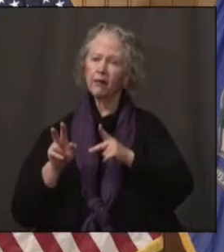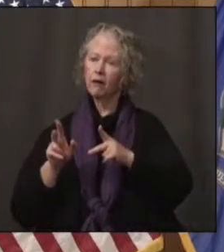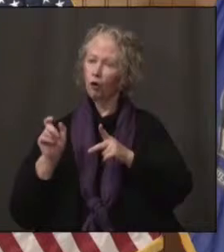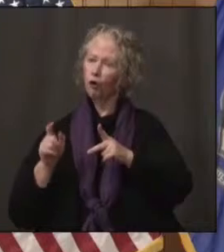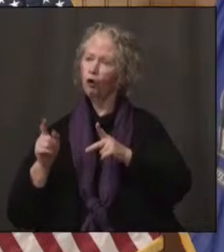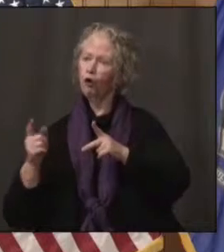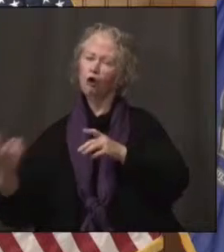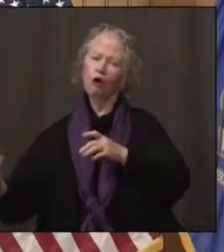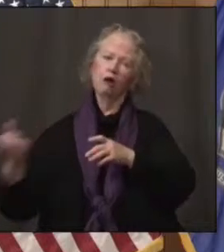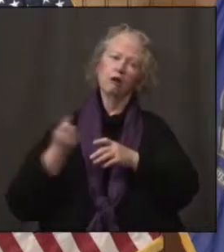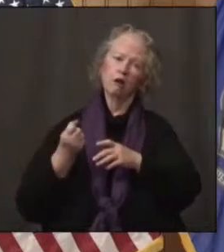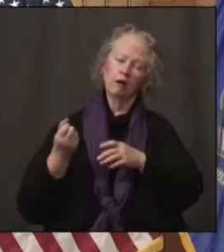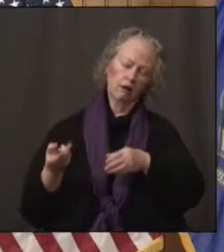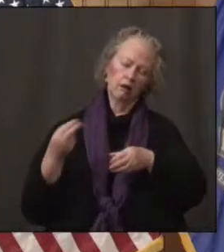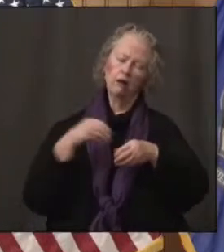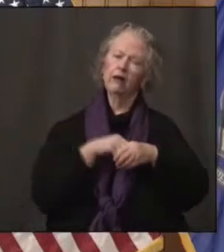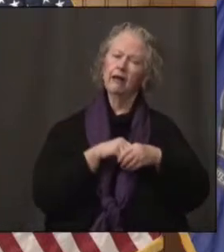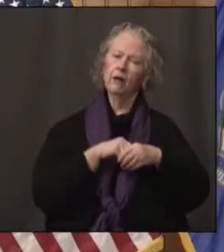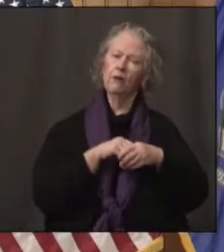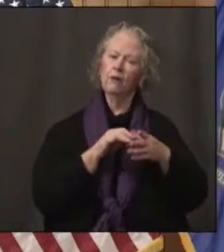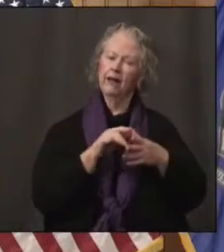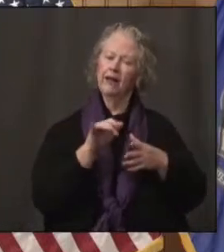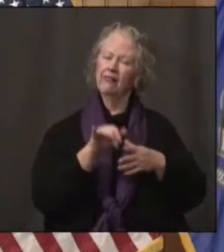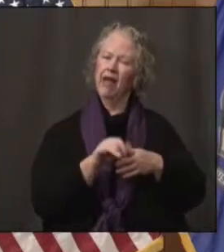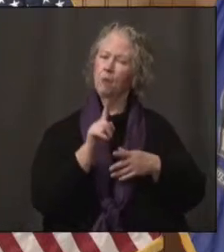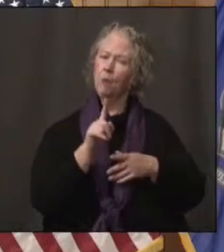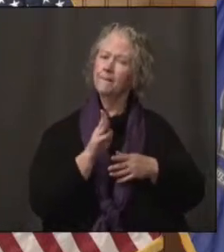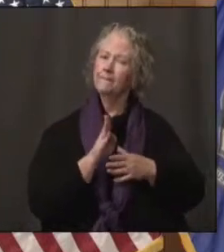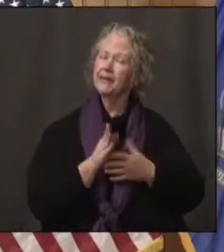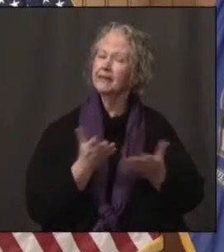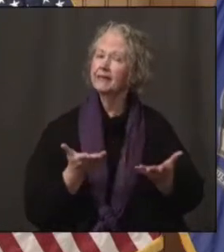practically in 1B without